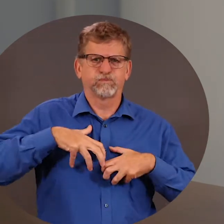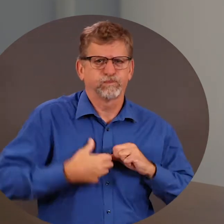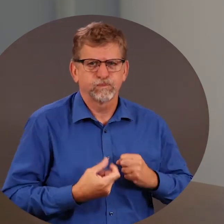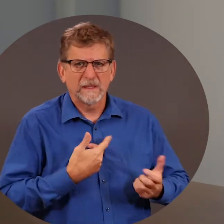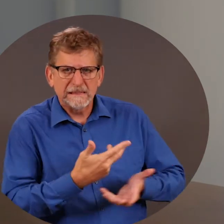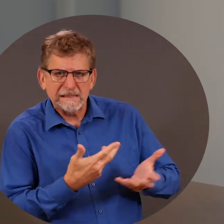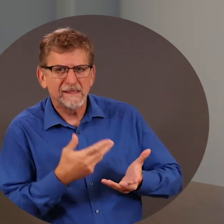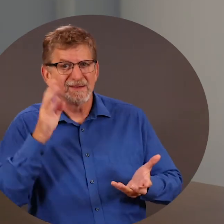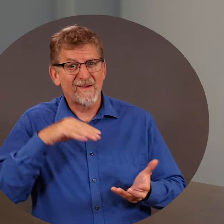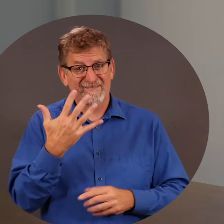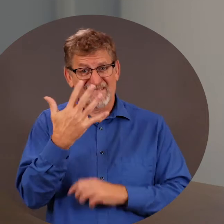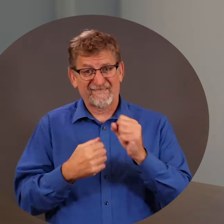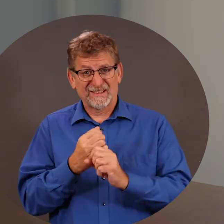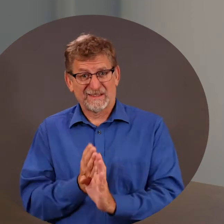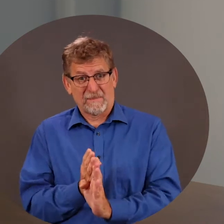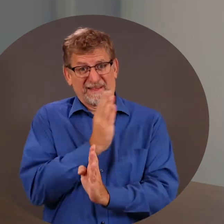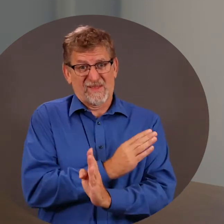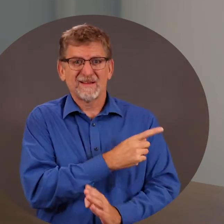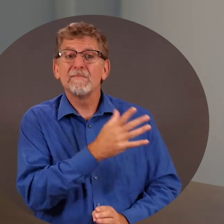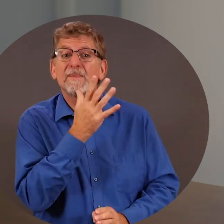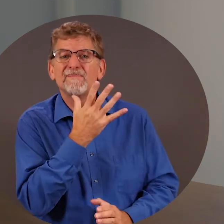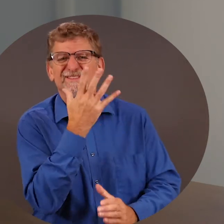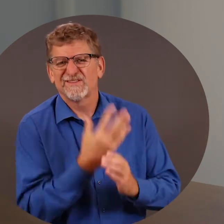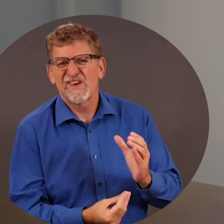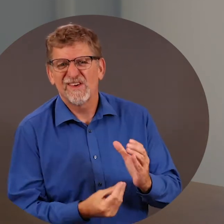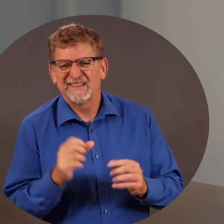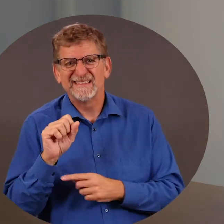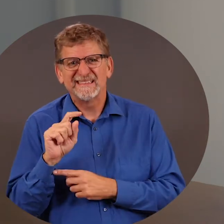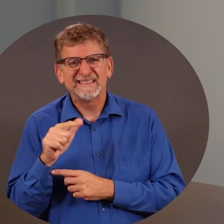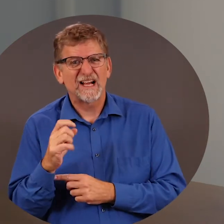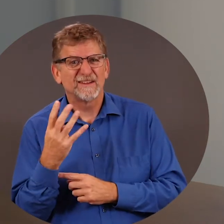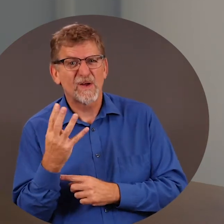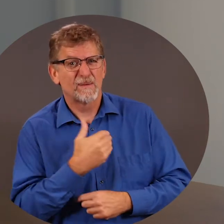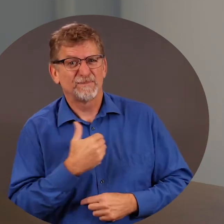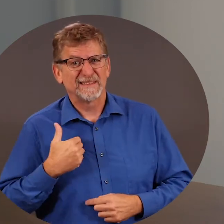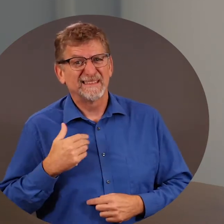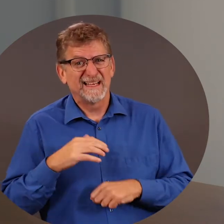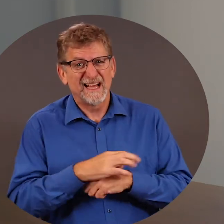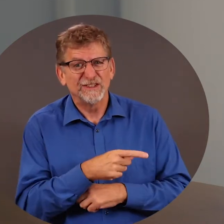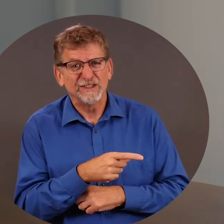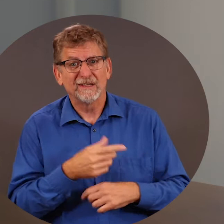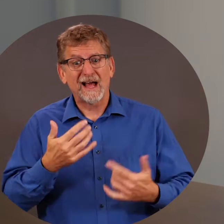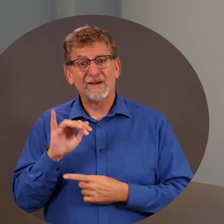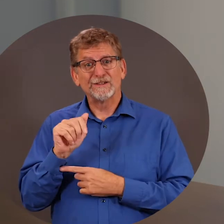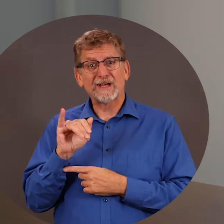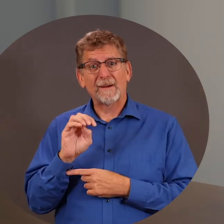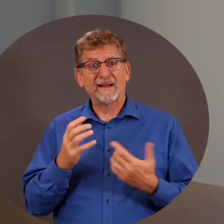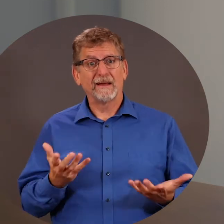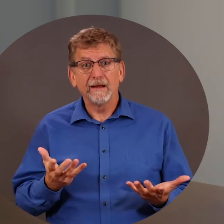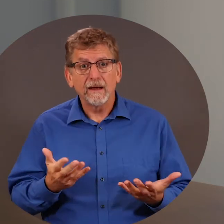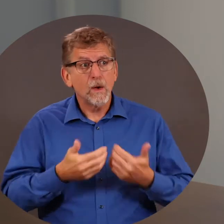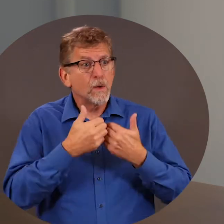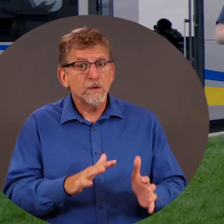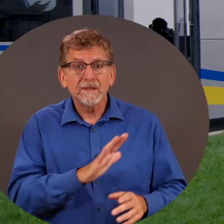stage 4 breast cancer. And Jamie had actually lost her real dad when she was very, very young, under the